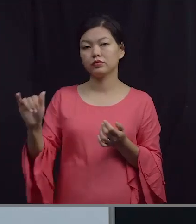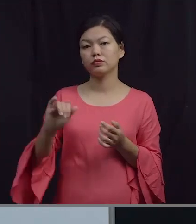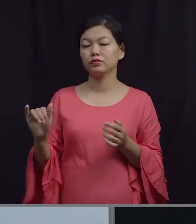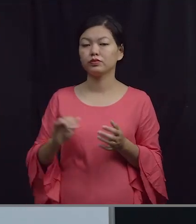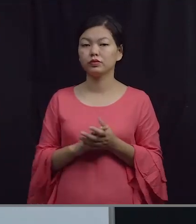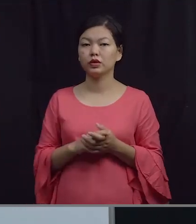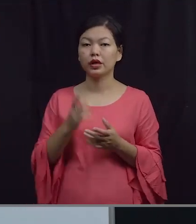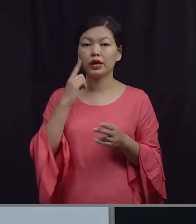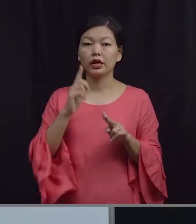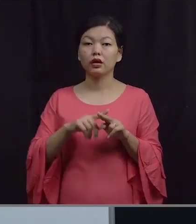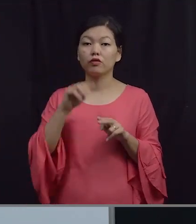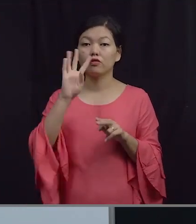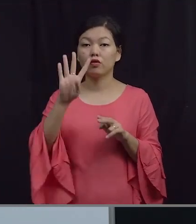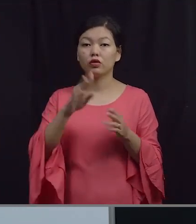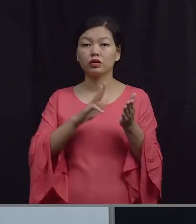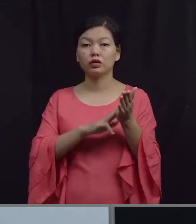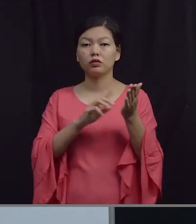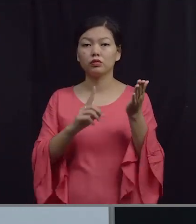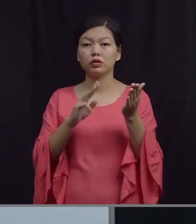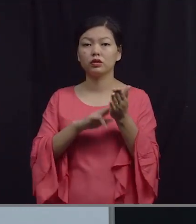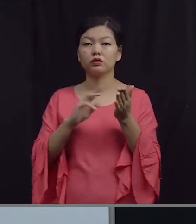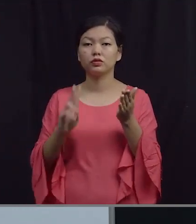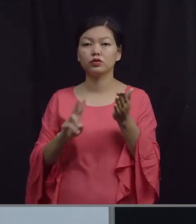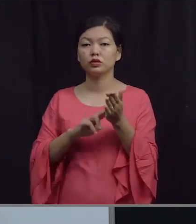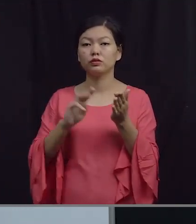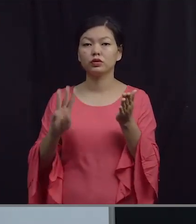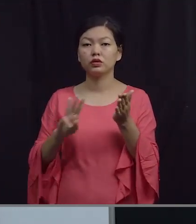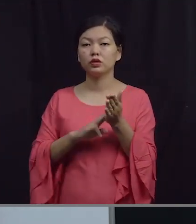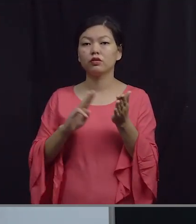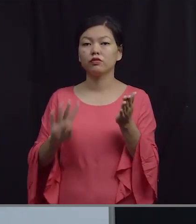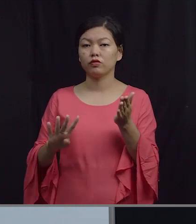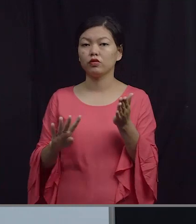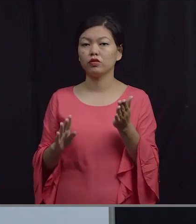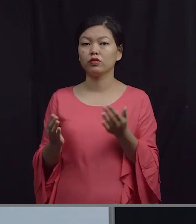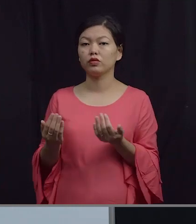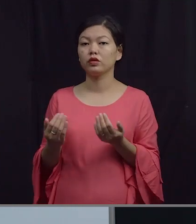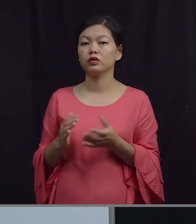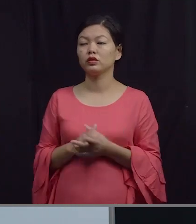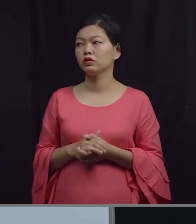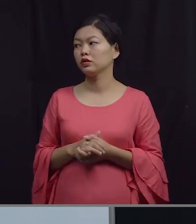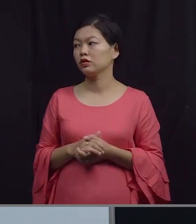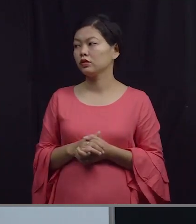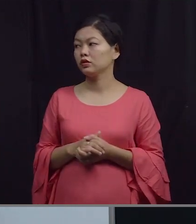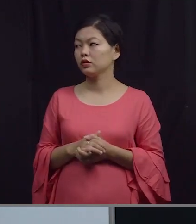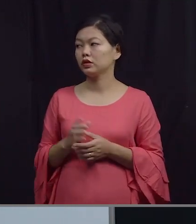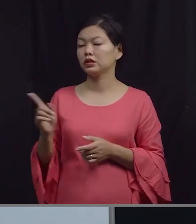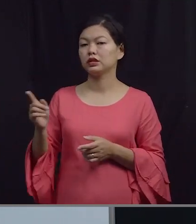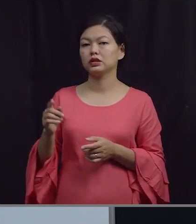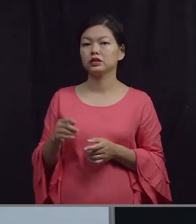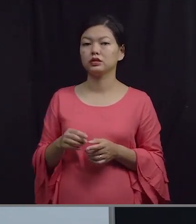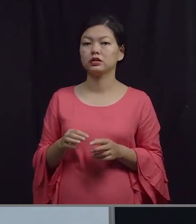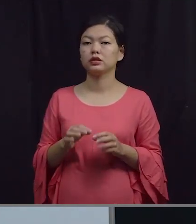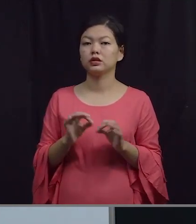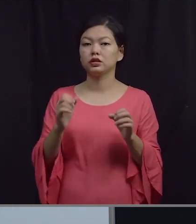right? If I take 4 lenses, this is M1, M2, M3, M4, like it is so on. Okay, so I'm writing for the general. Okay, I hope it's clear now.